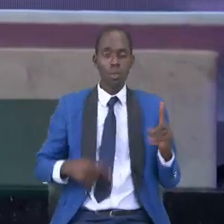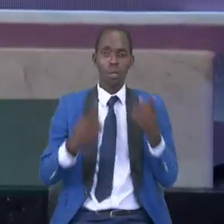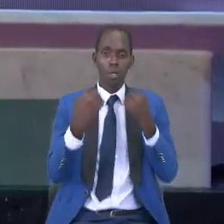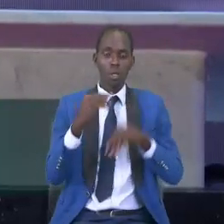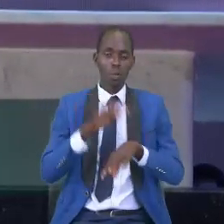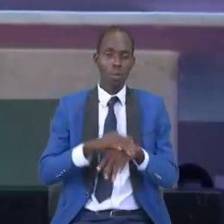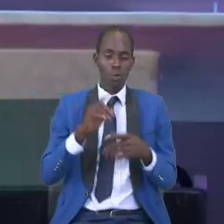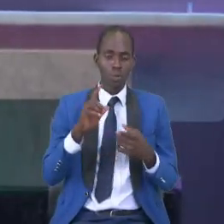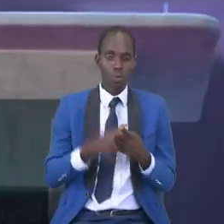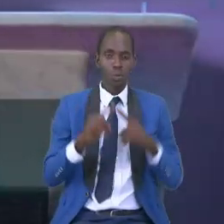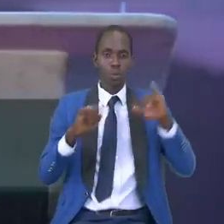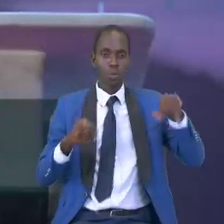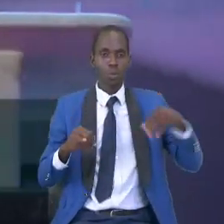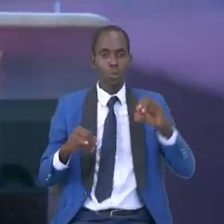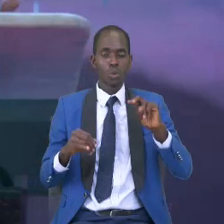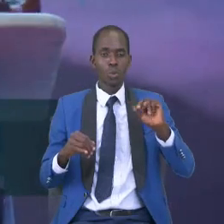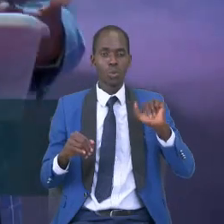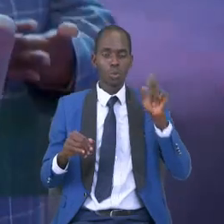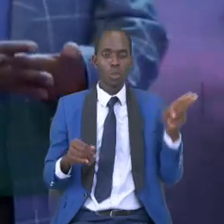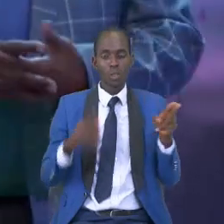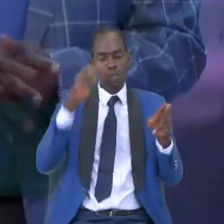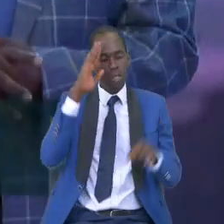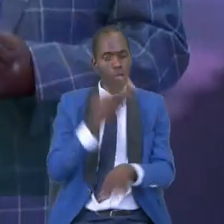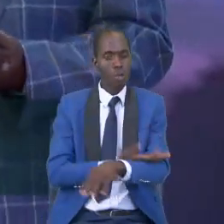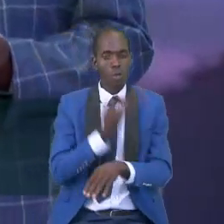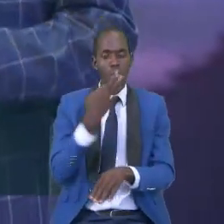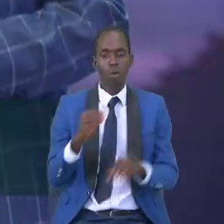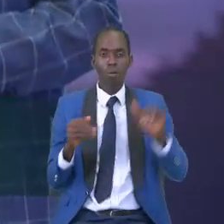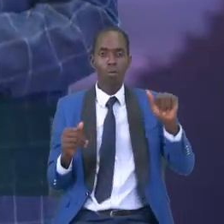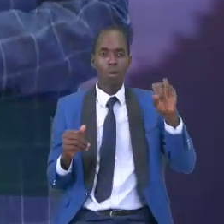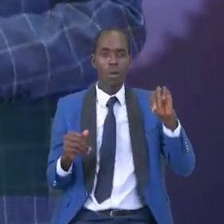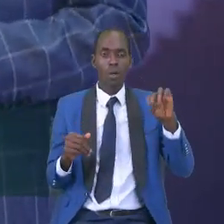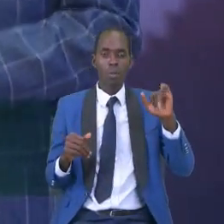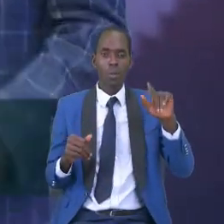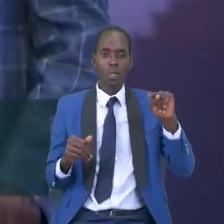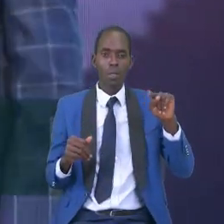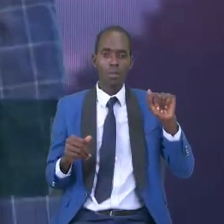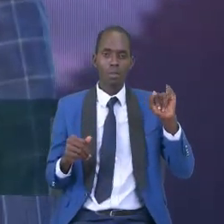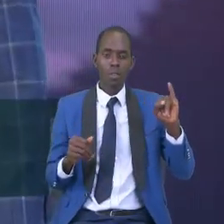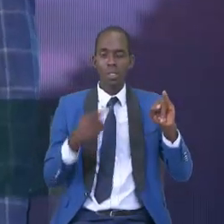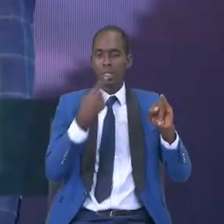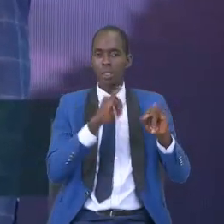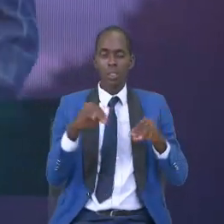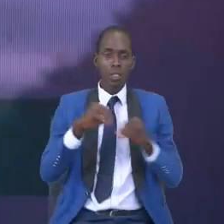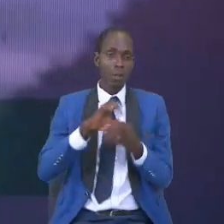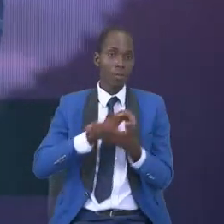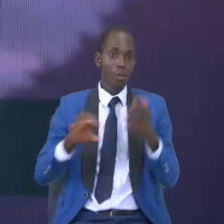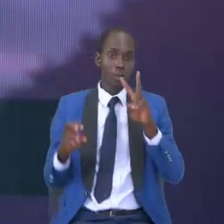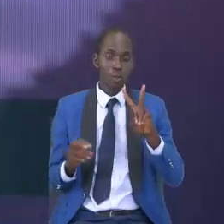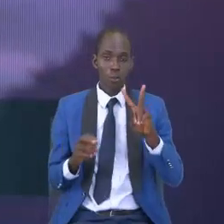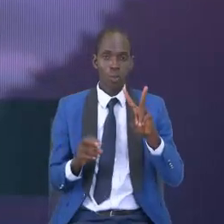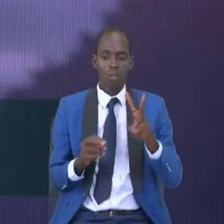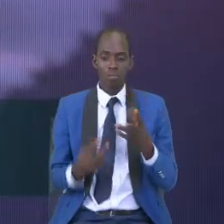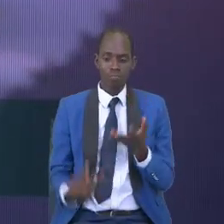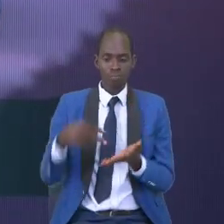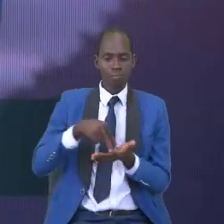unto Jonah, the son of Amittai, saying in verse 2, it says, arise. Don't sit